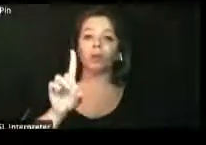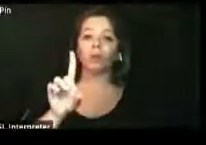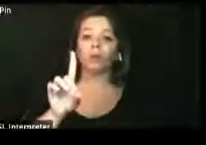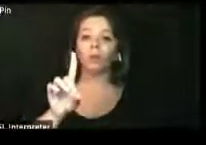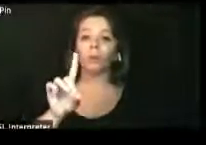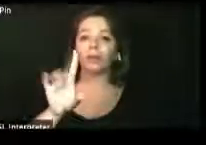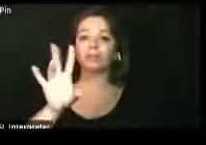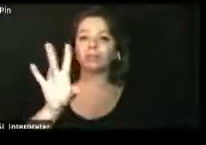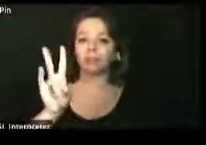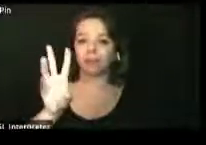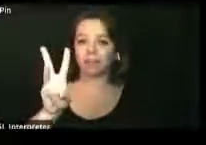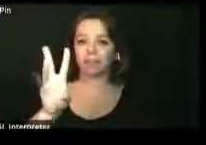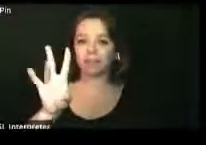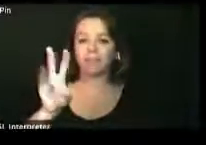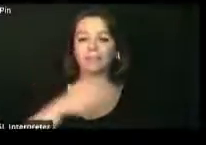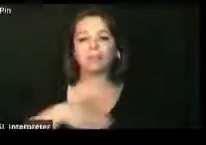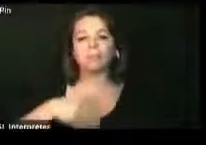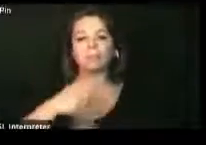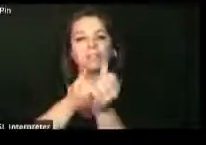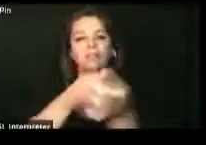1767, please follow the prompts to unmute.